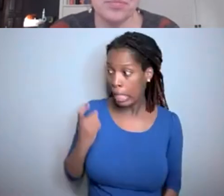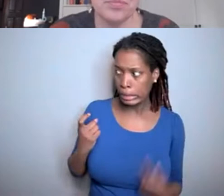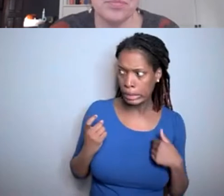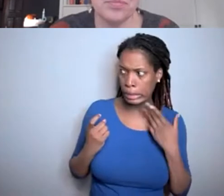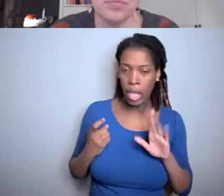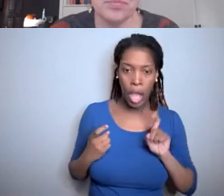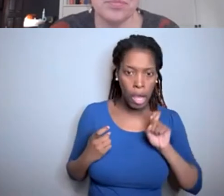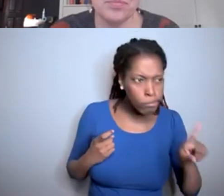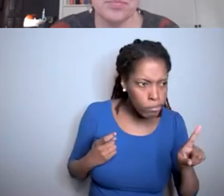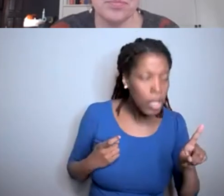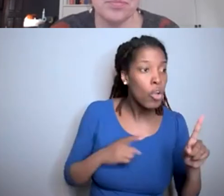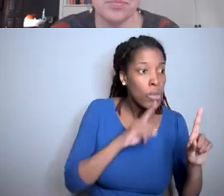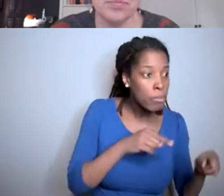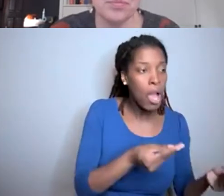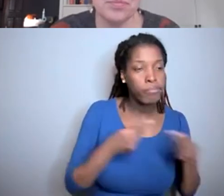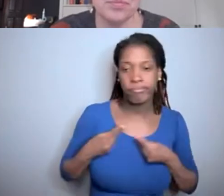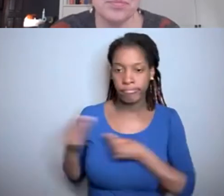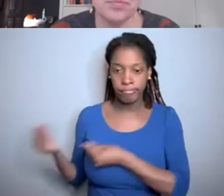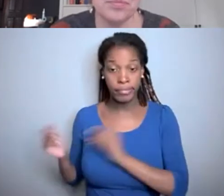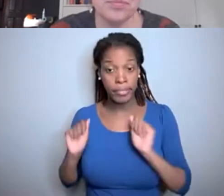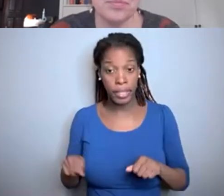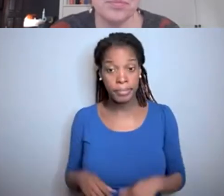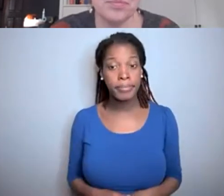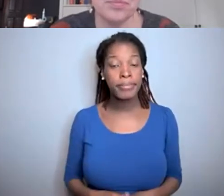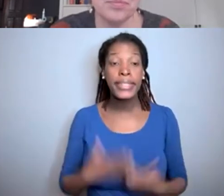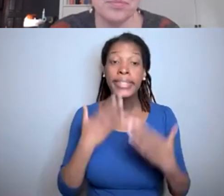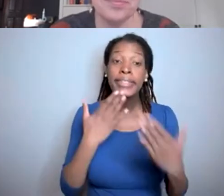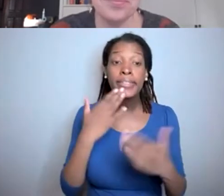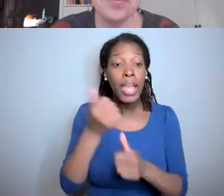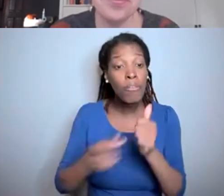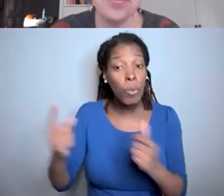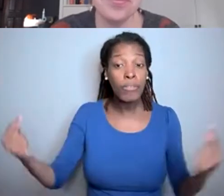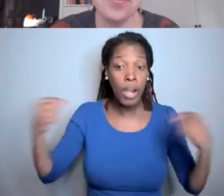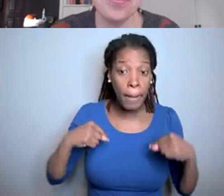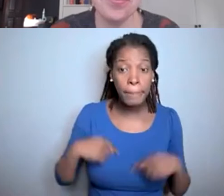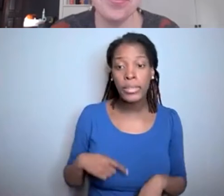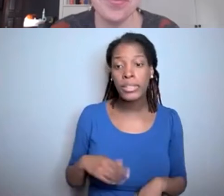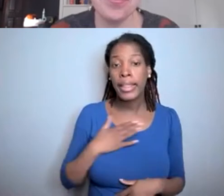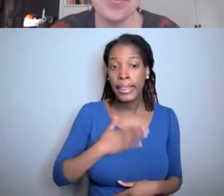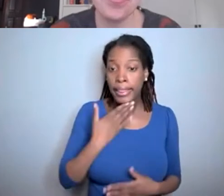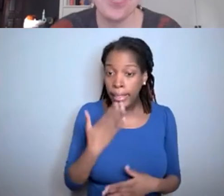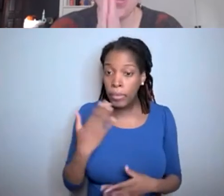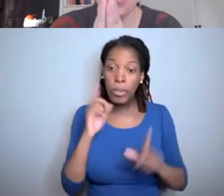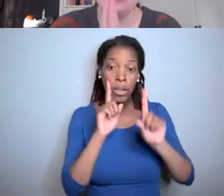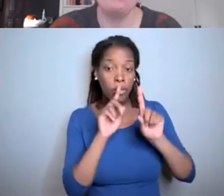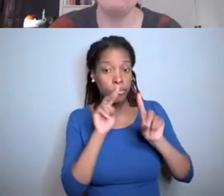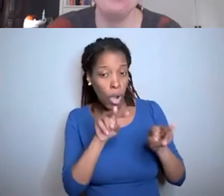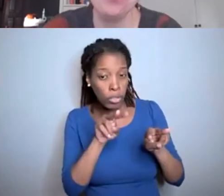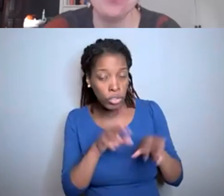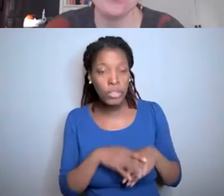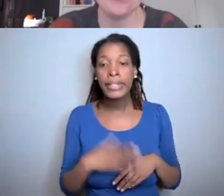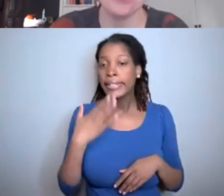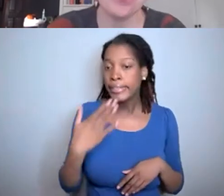appreciate everyone being here thank you all the attendees thank you krista lynn um our interpreters